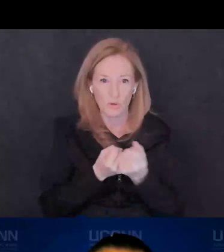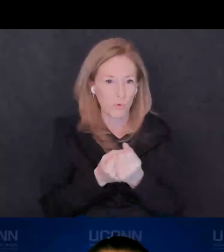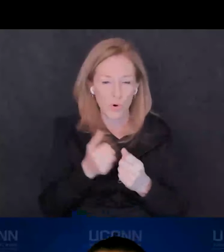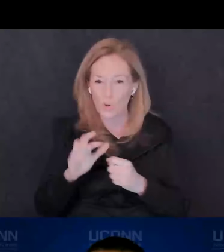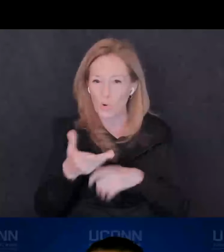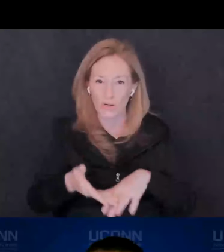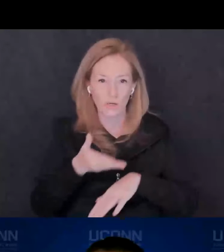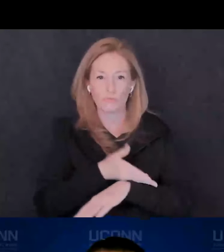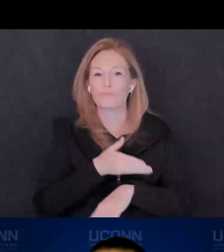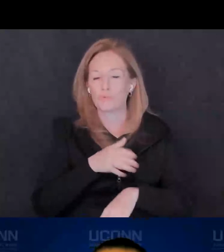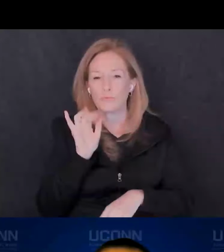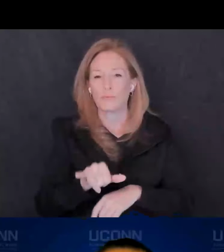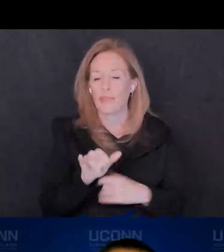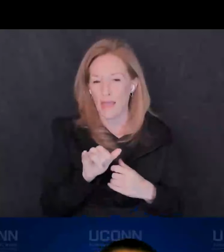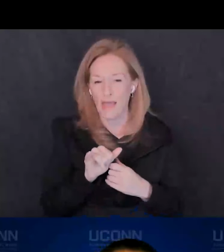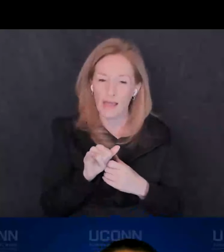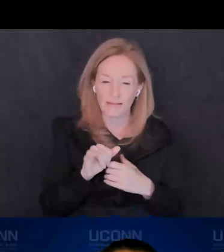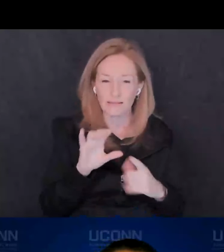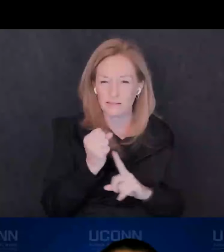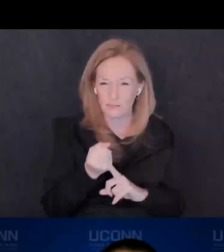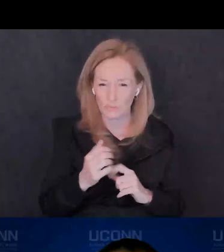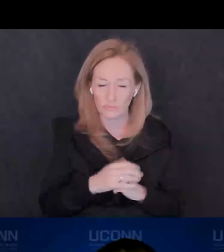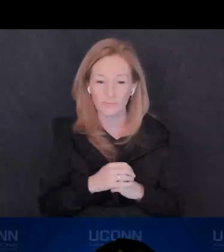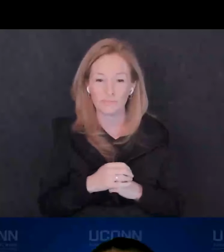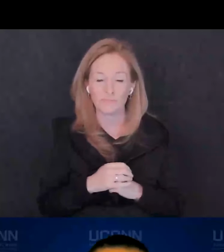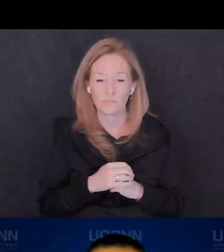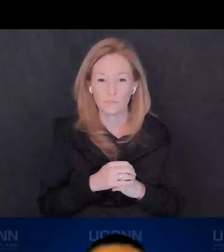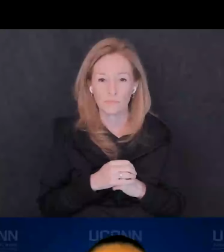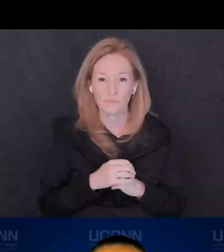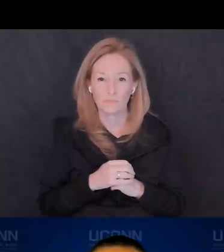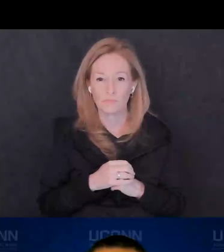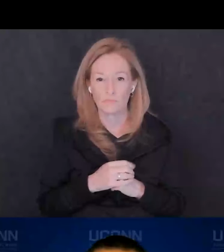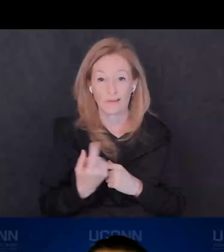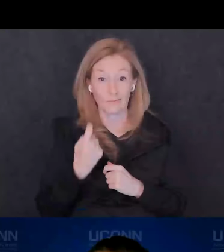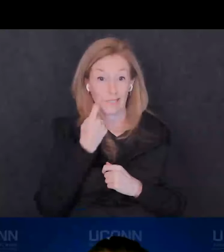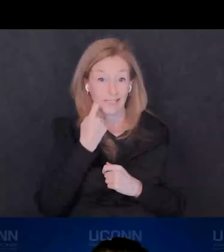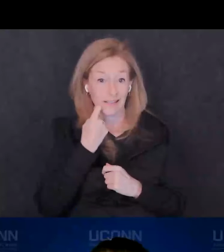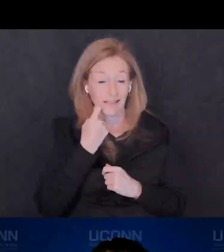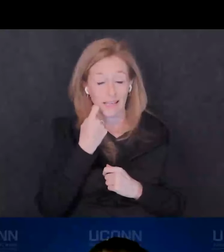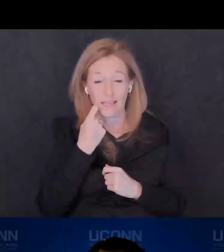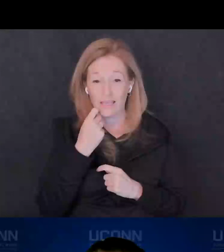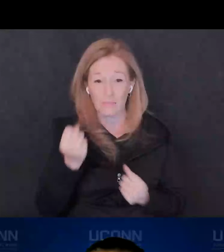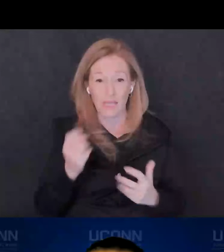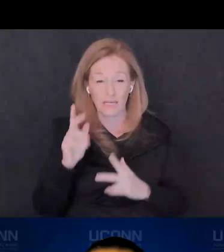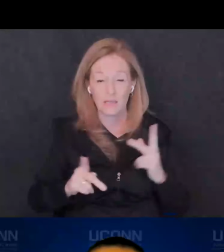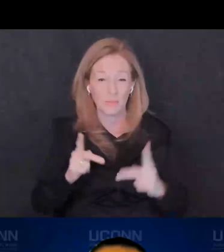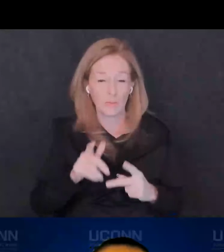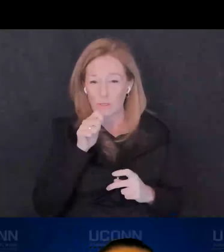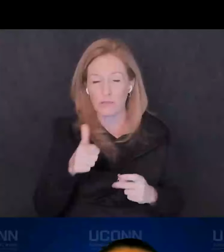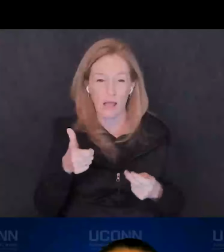that situation. And then for up until very recently, many people were not allowed to get